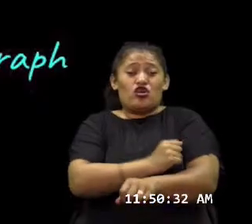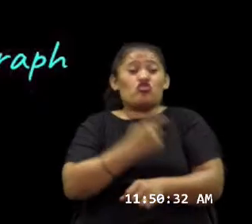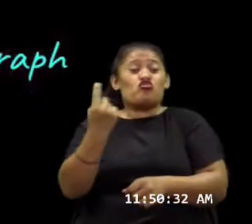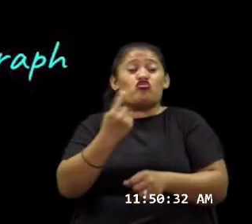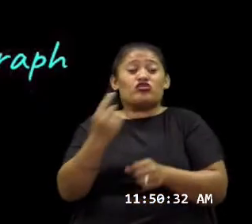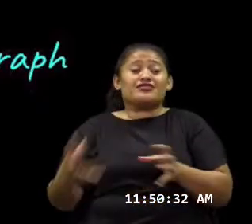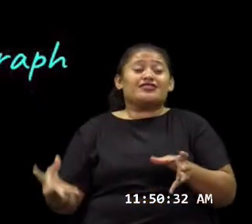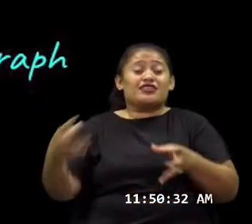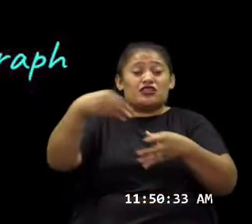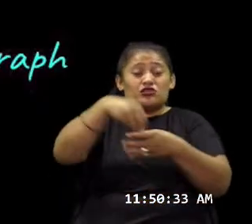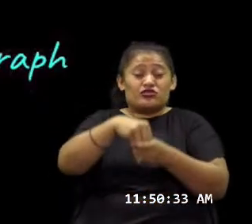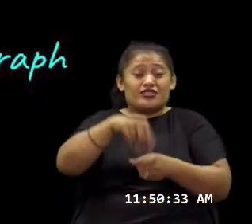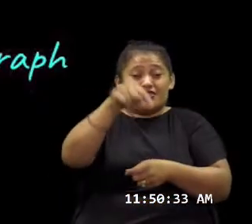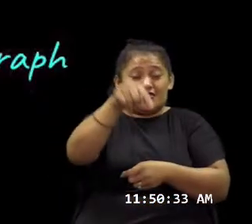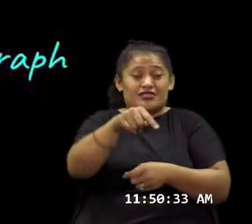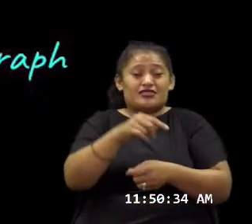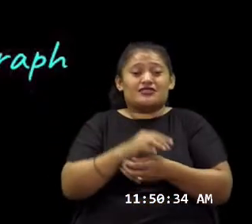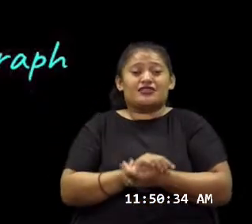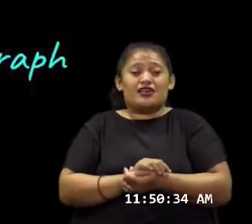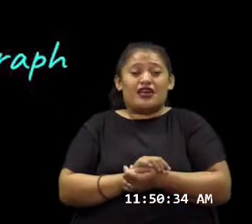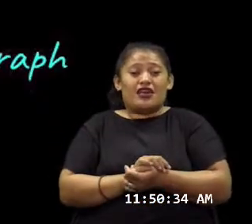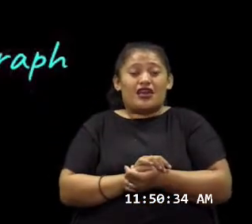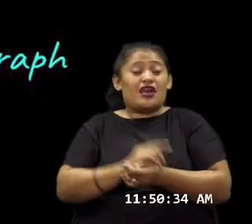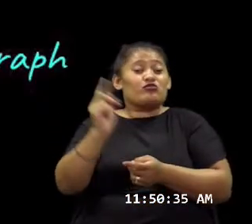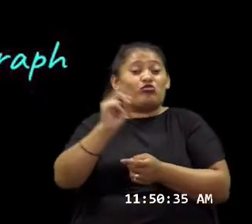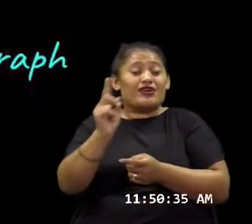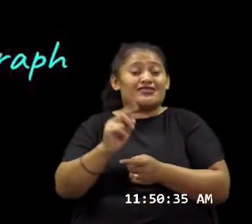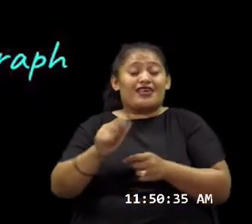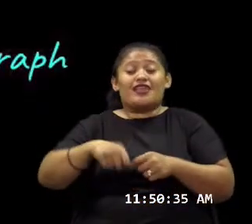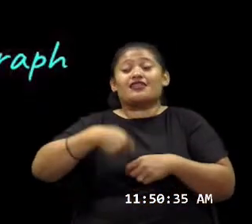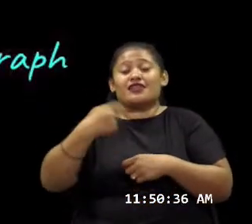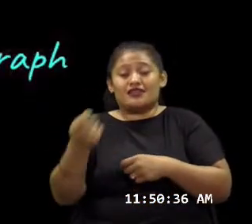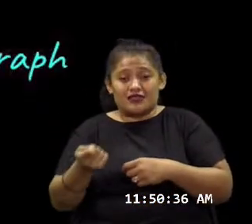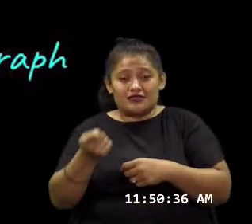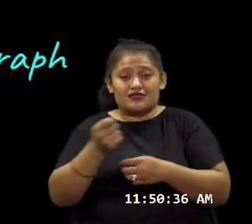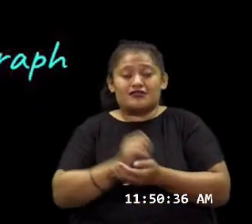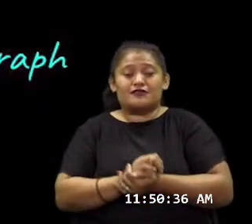in this scene, and your transition to the next.